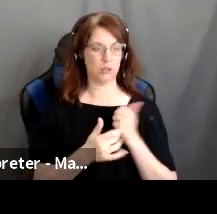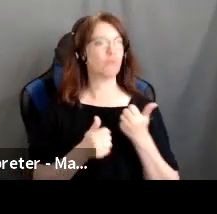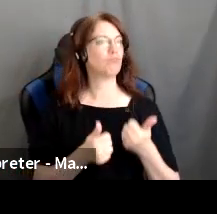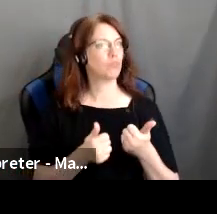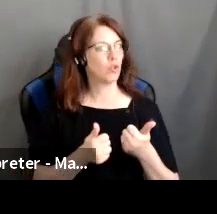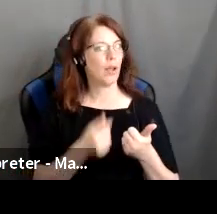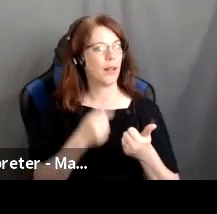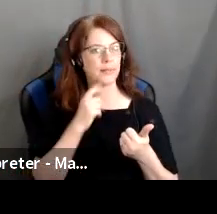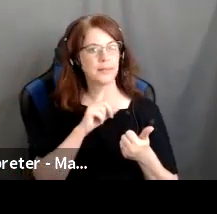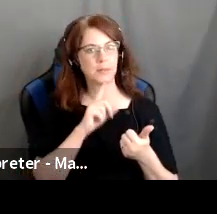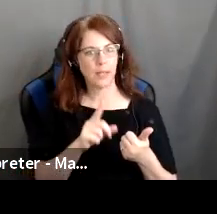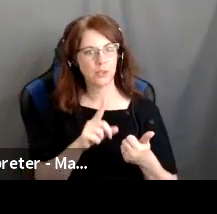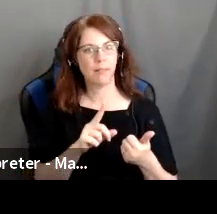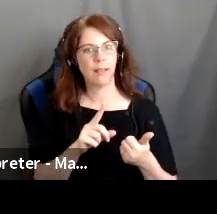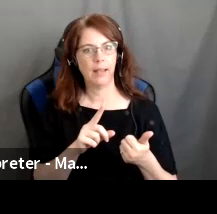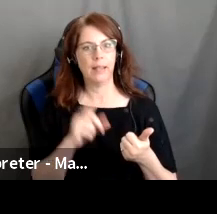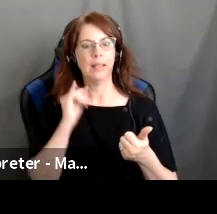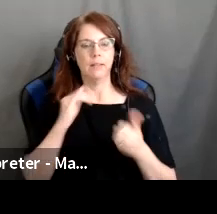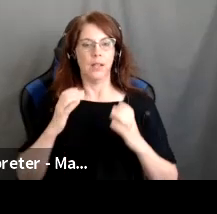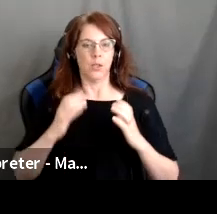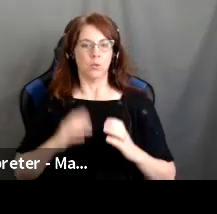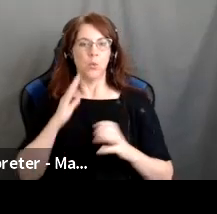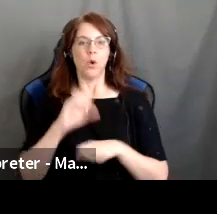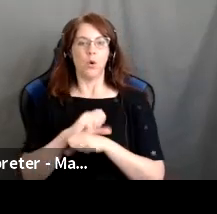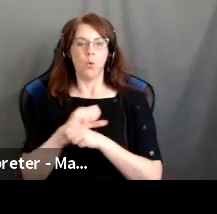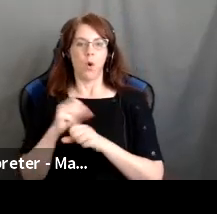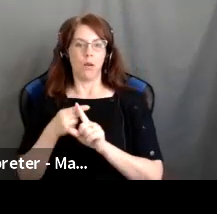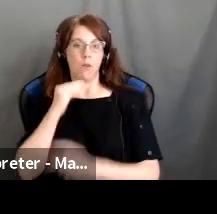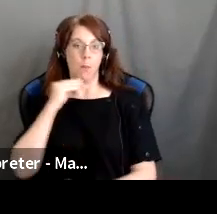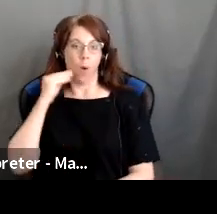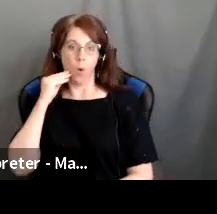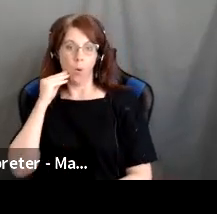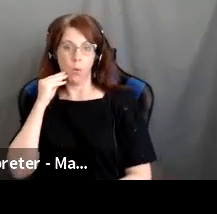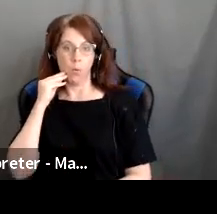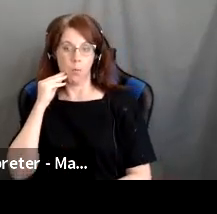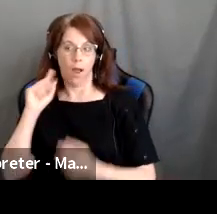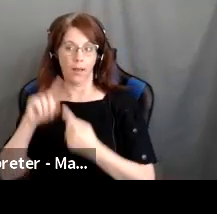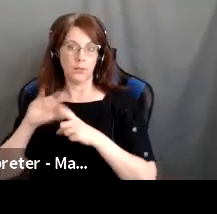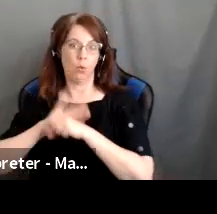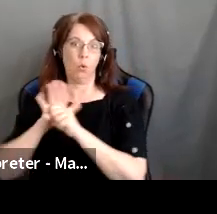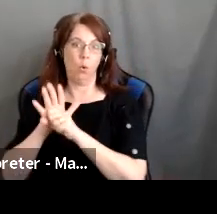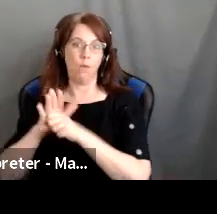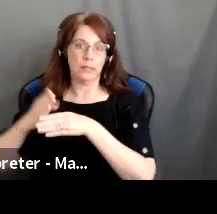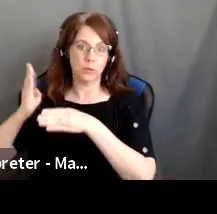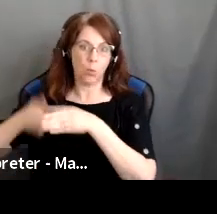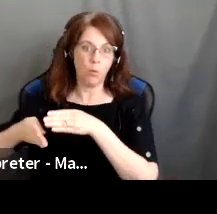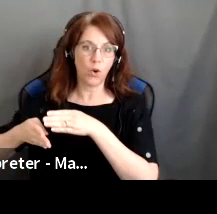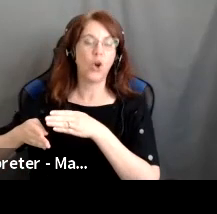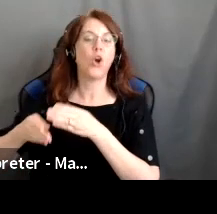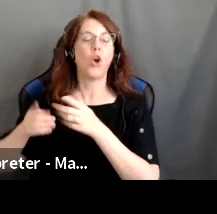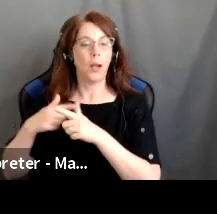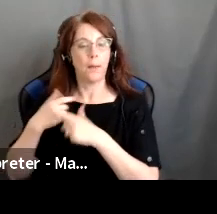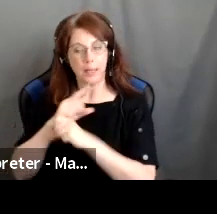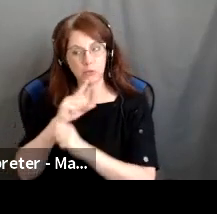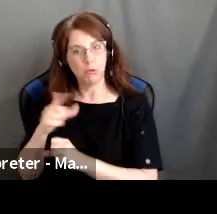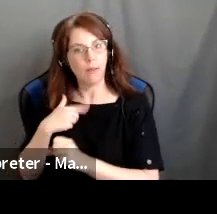because especially if consumers are going to be working from home, at least until COVID is over, you want to make sure that they have